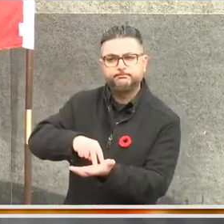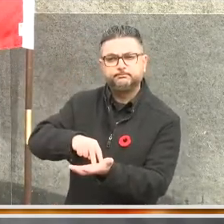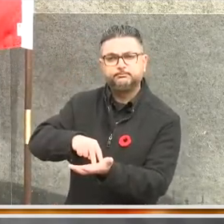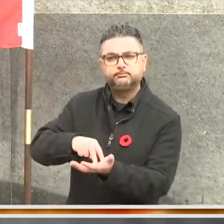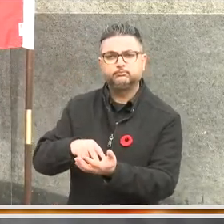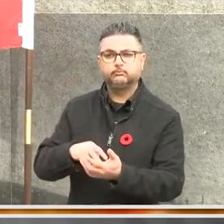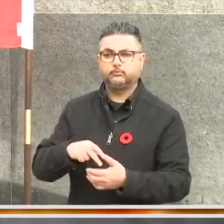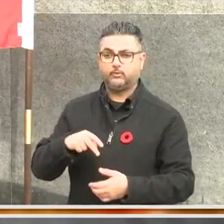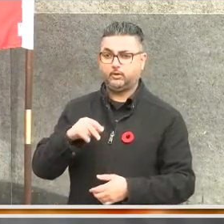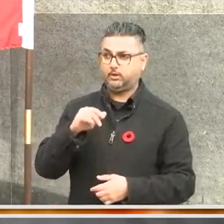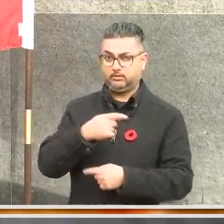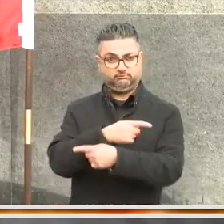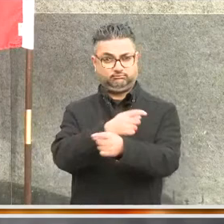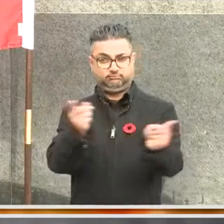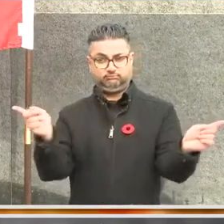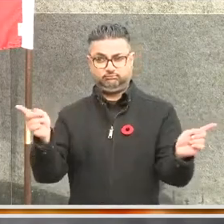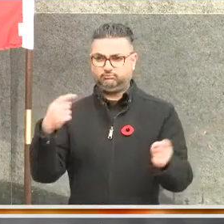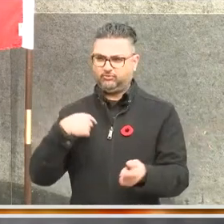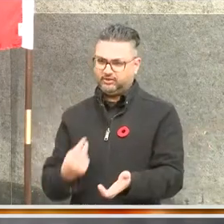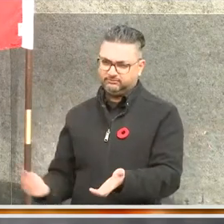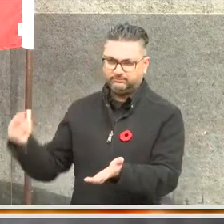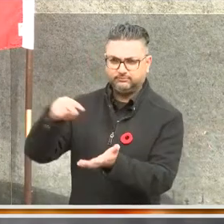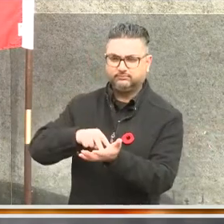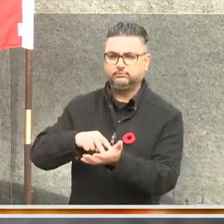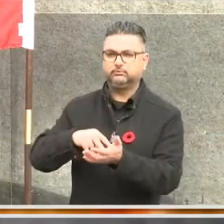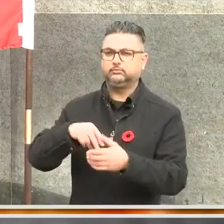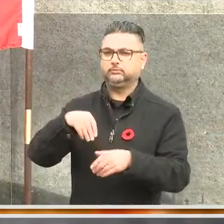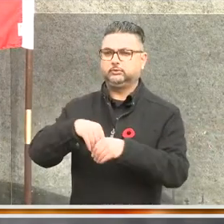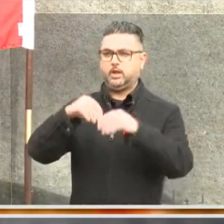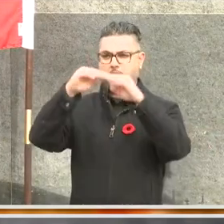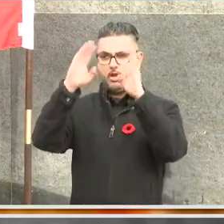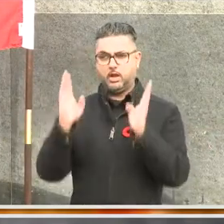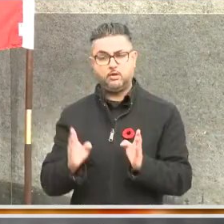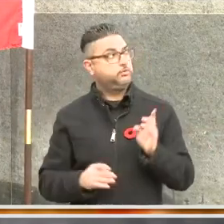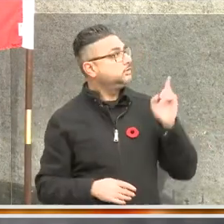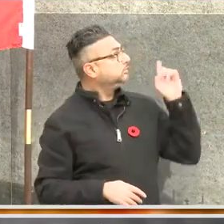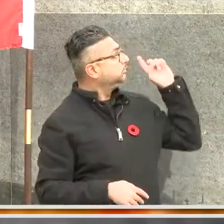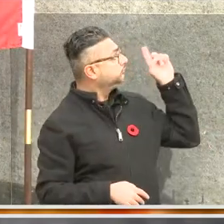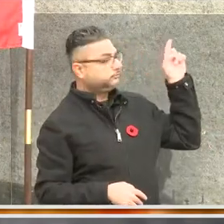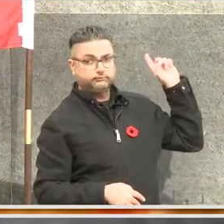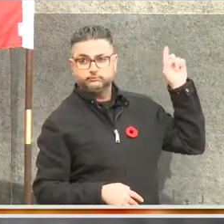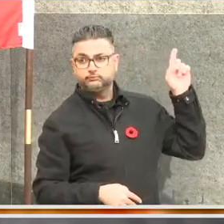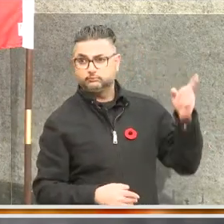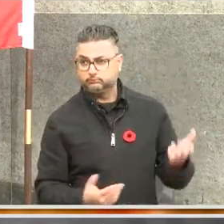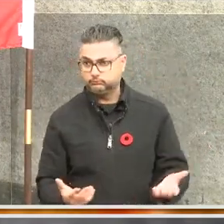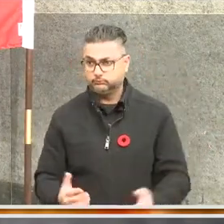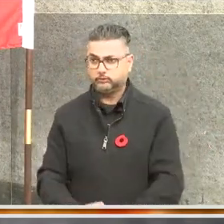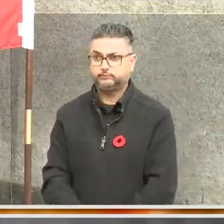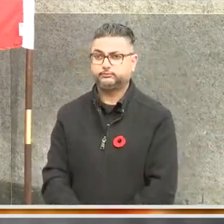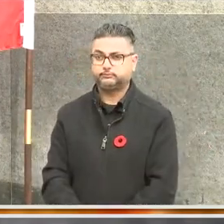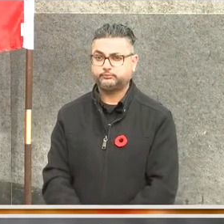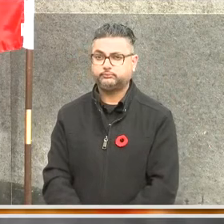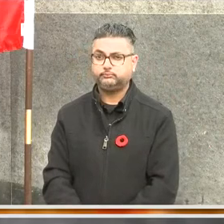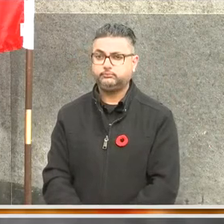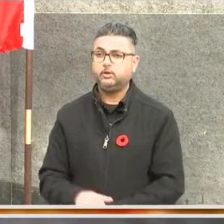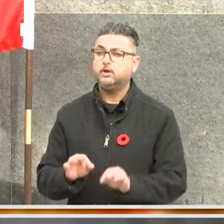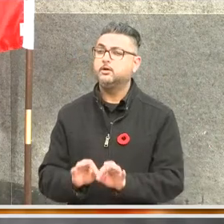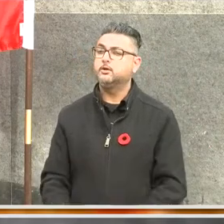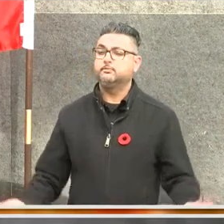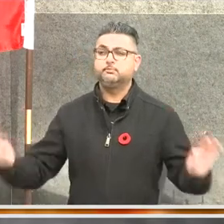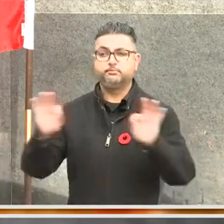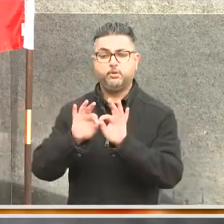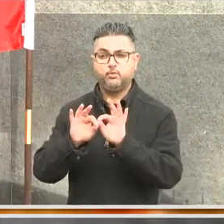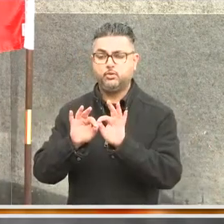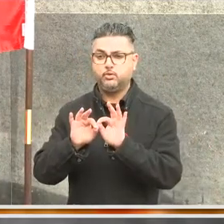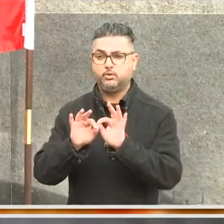up for that each and every day in the House of Commons. And it's up to all of us to remember the names that I just read out today, but also to the brave young and